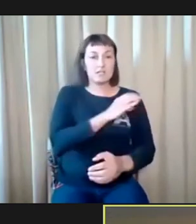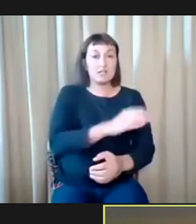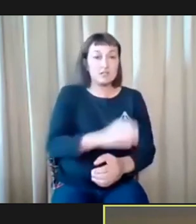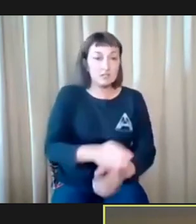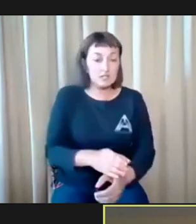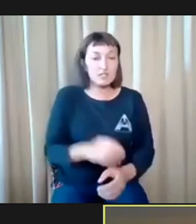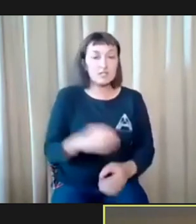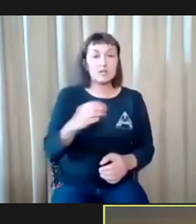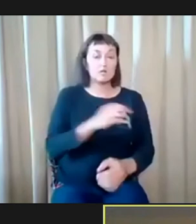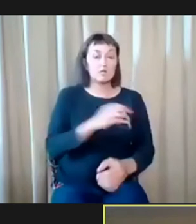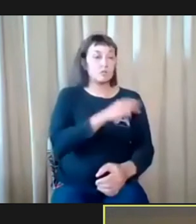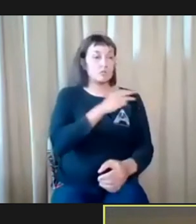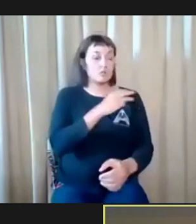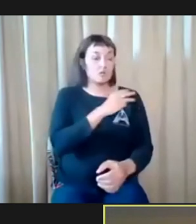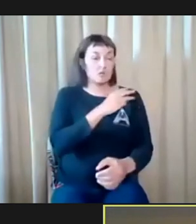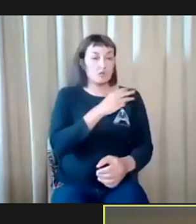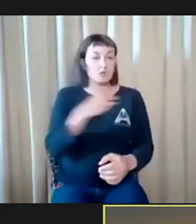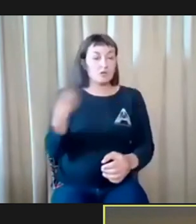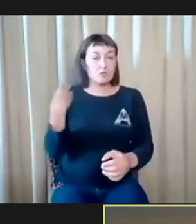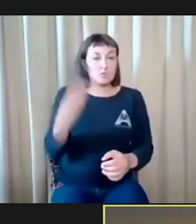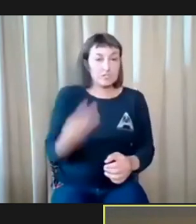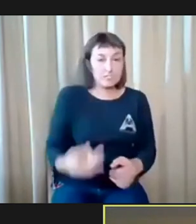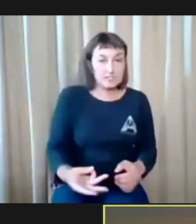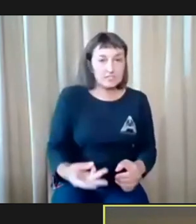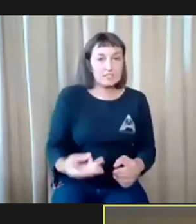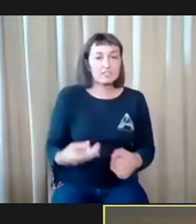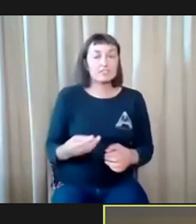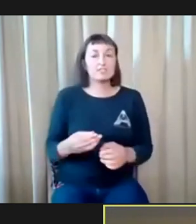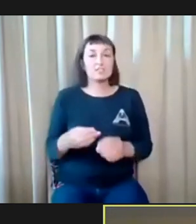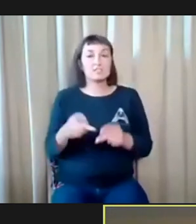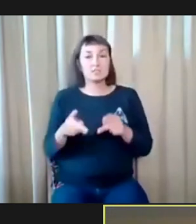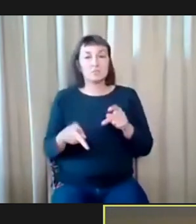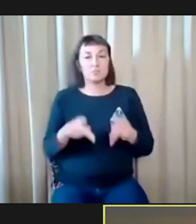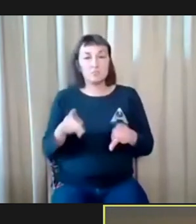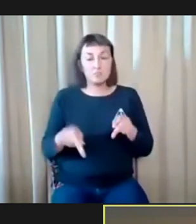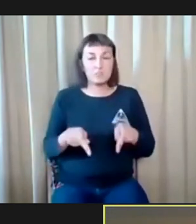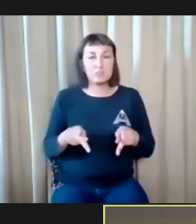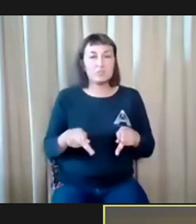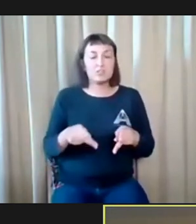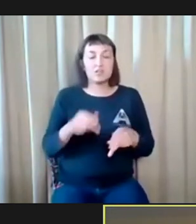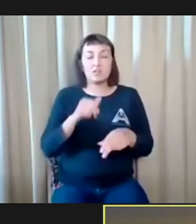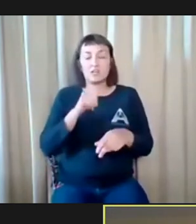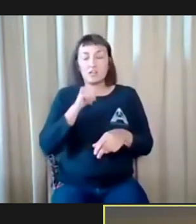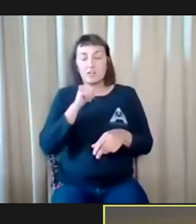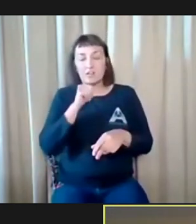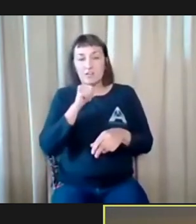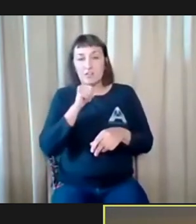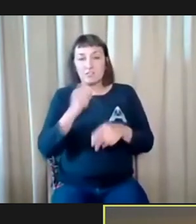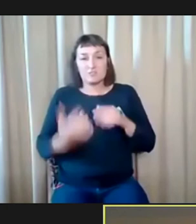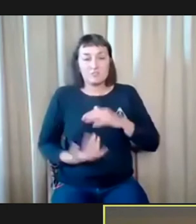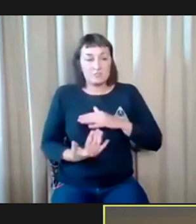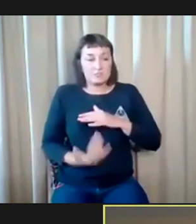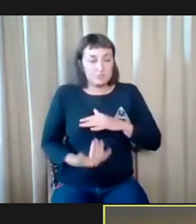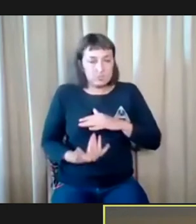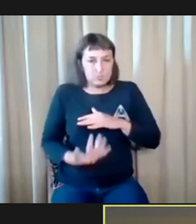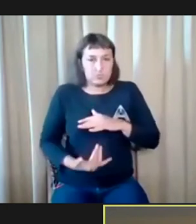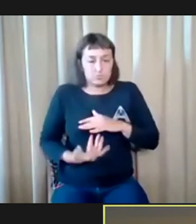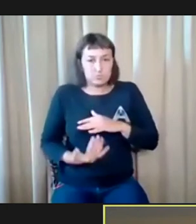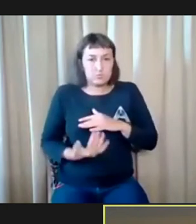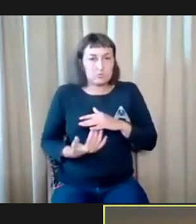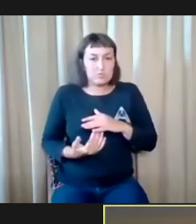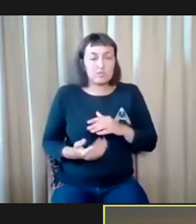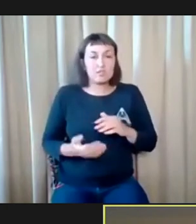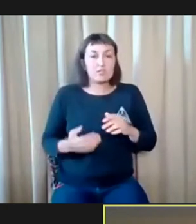Washington state, they all said that public outrage over these contests is threatening the very future of